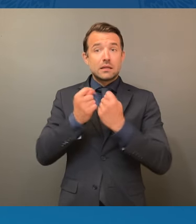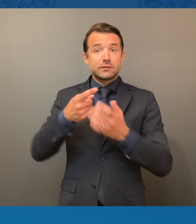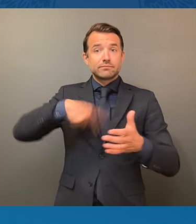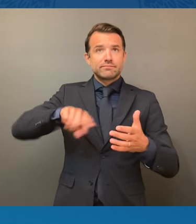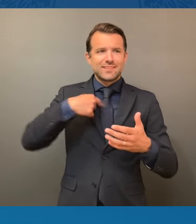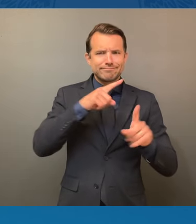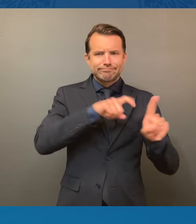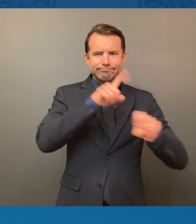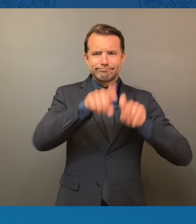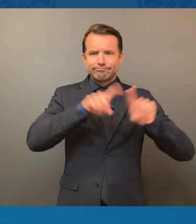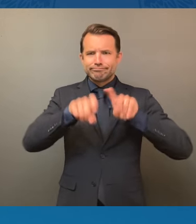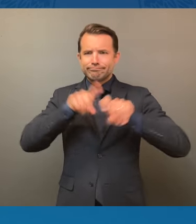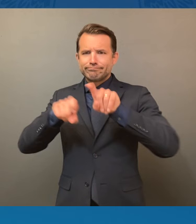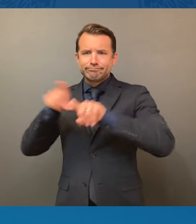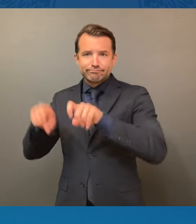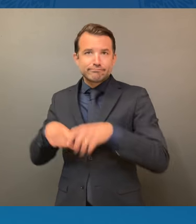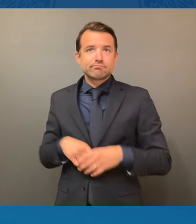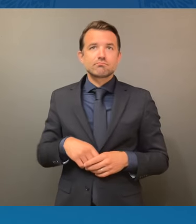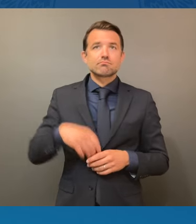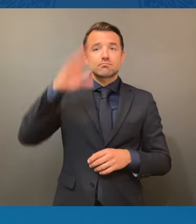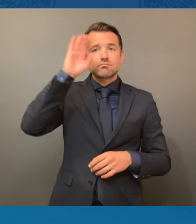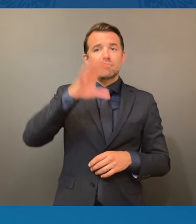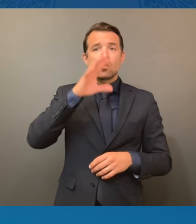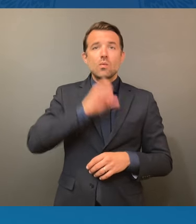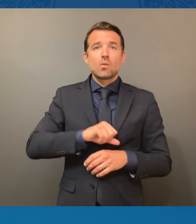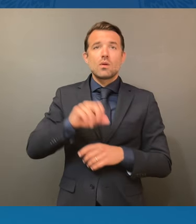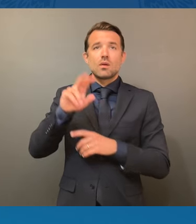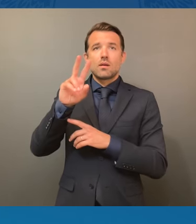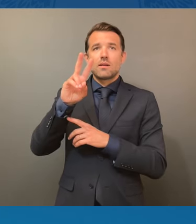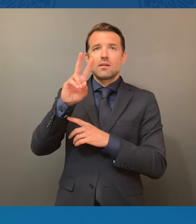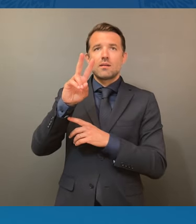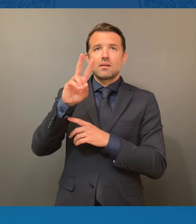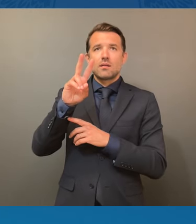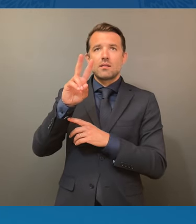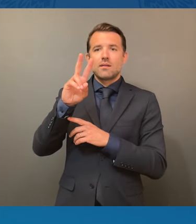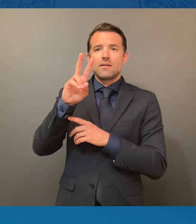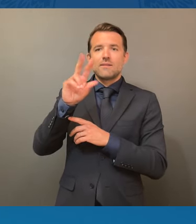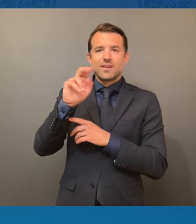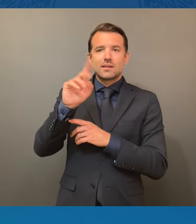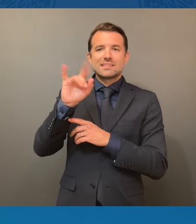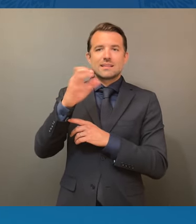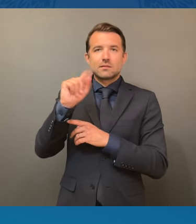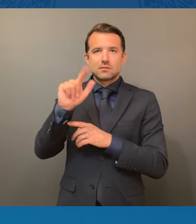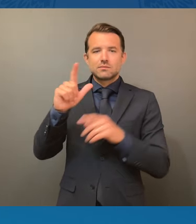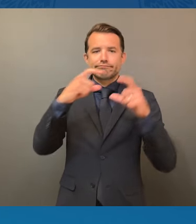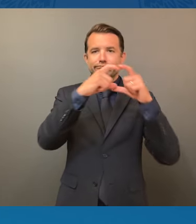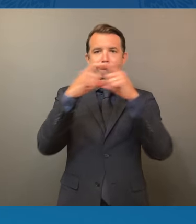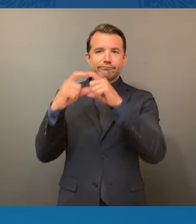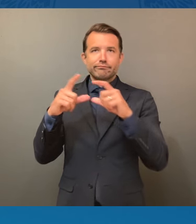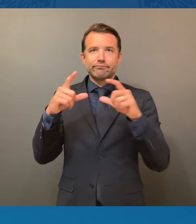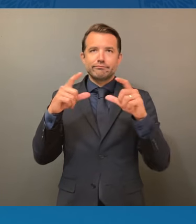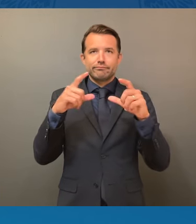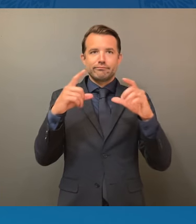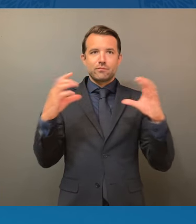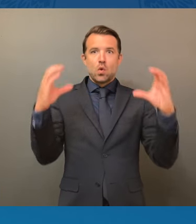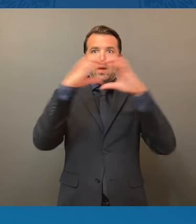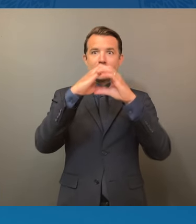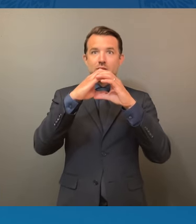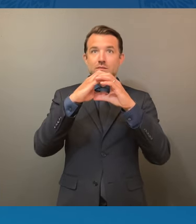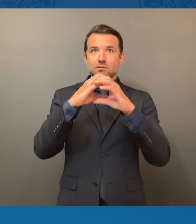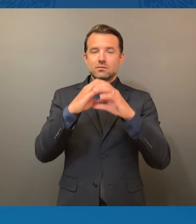to, you remember Venn diagrams, those three circles? Right, and then let's just see where they overlap. So I asked my team, I said, you know, do a